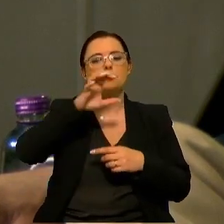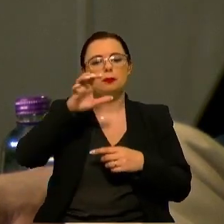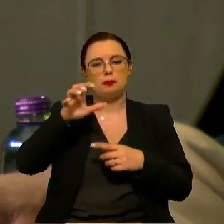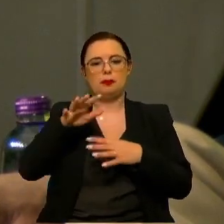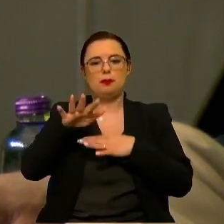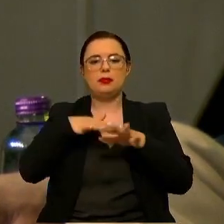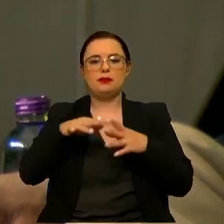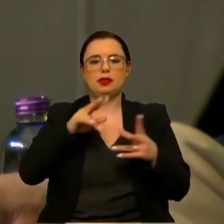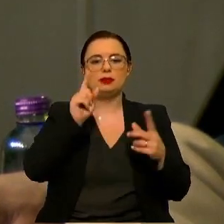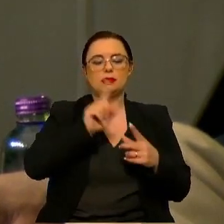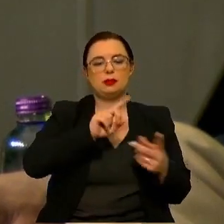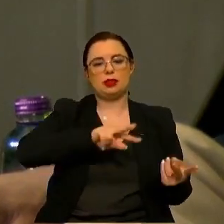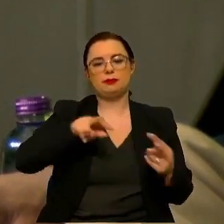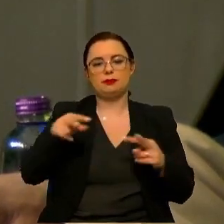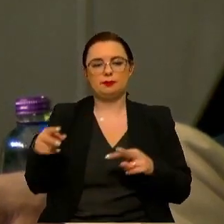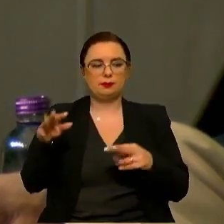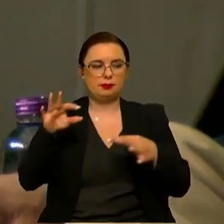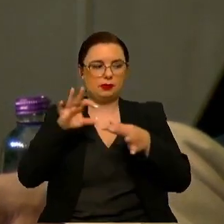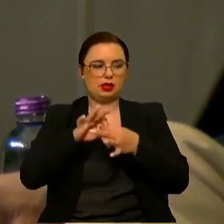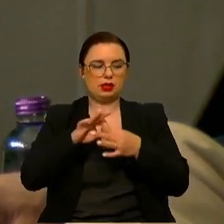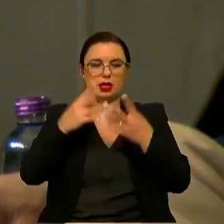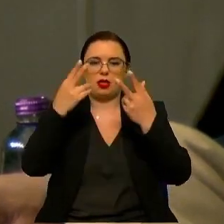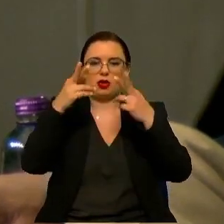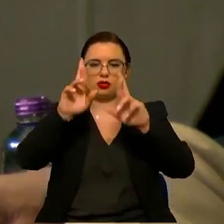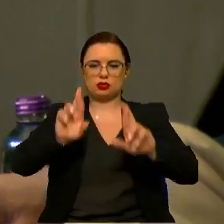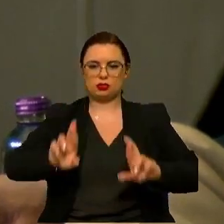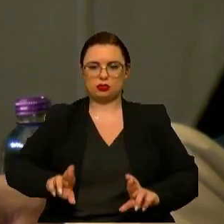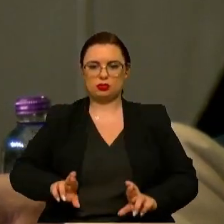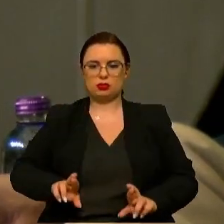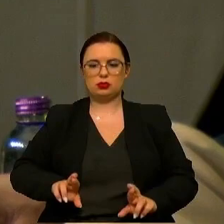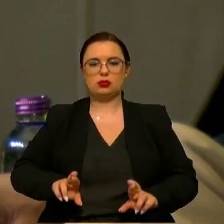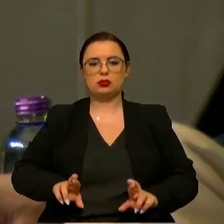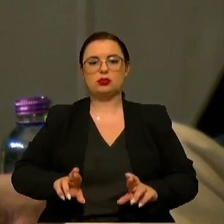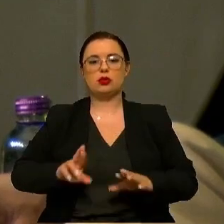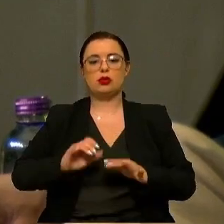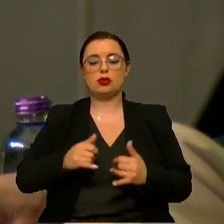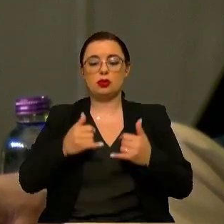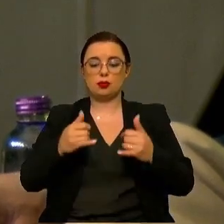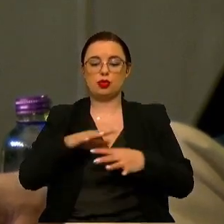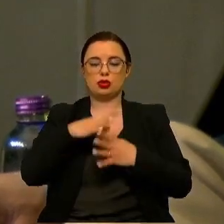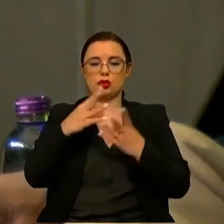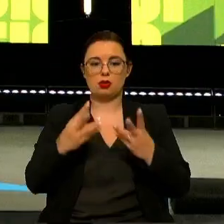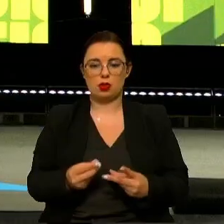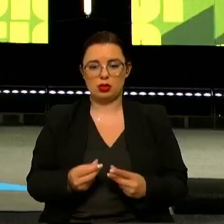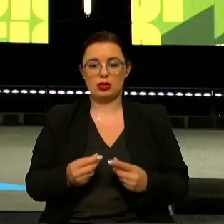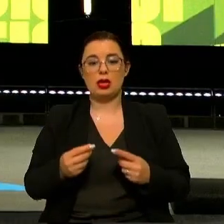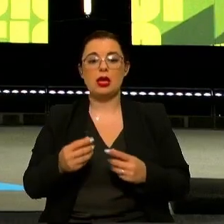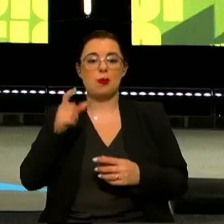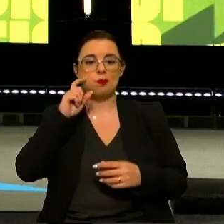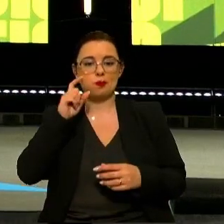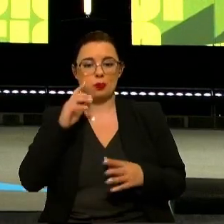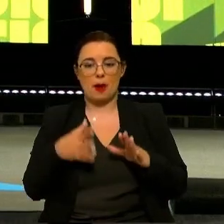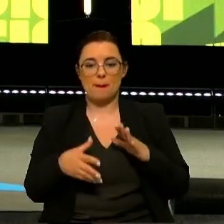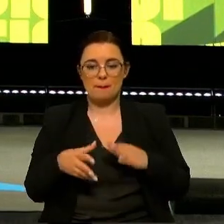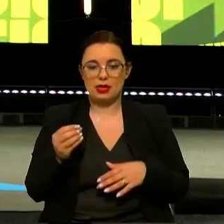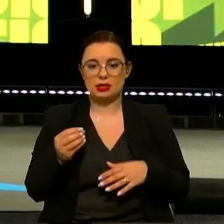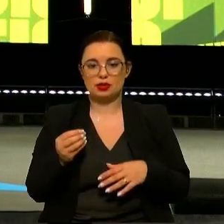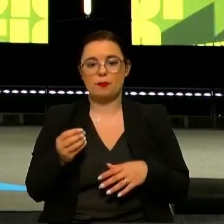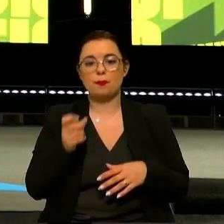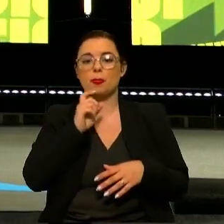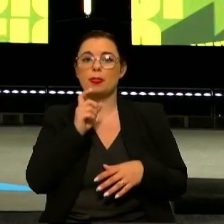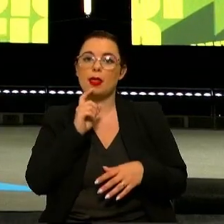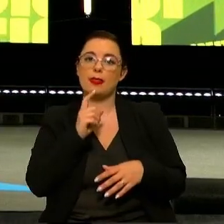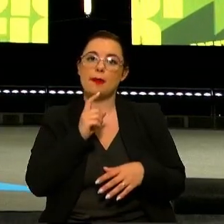many countries moving more towards the post-quantum algorithms, which are more